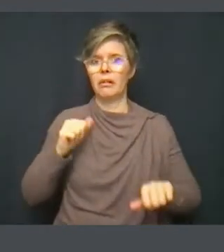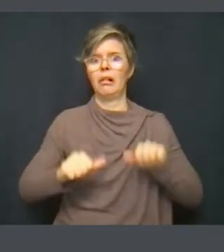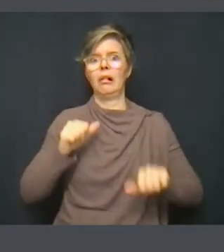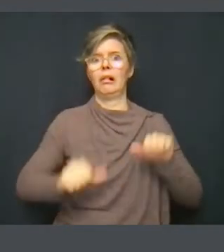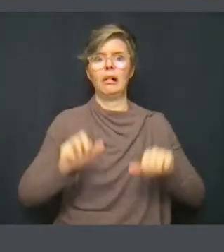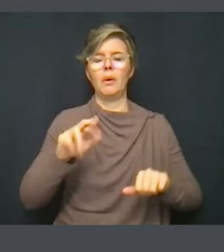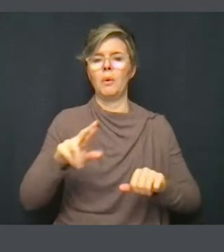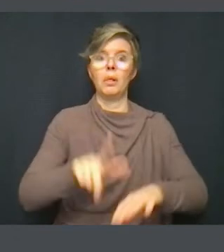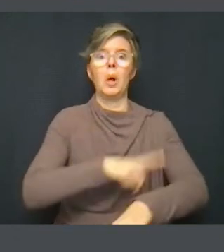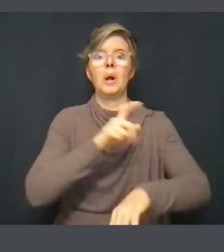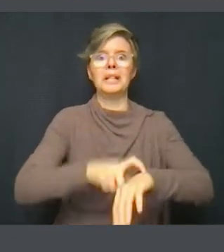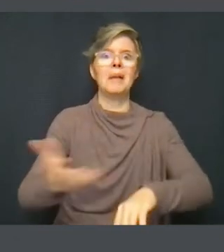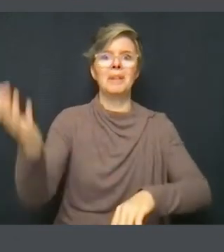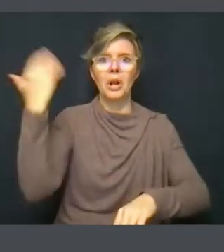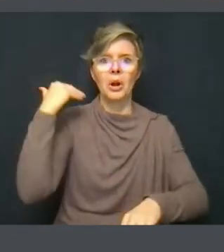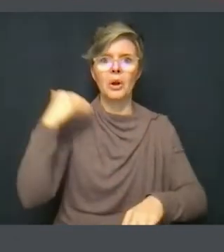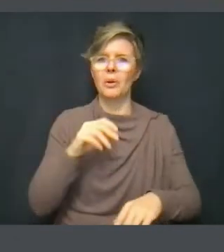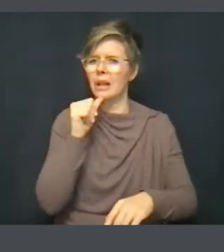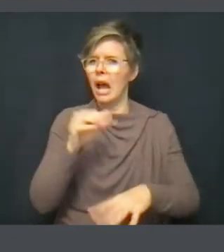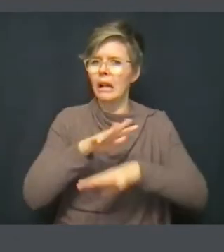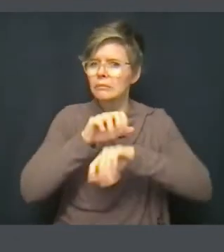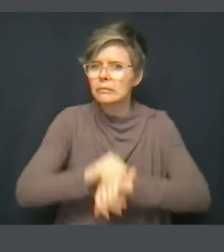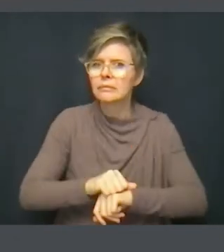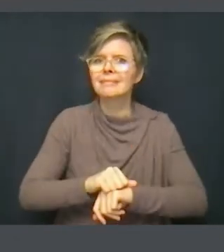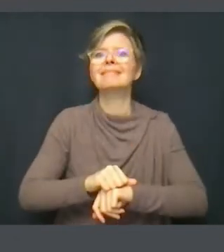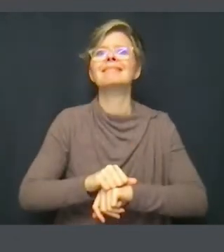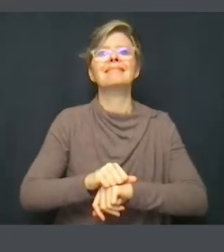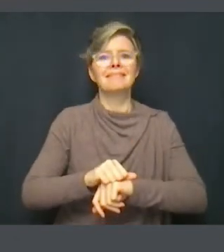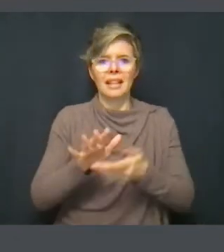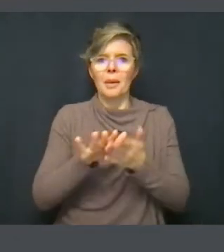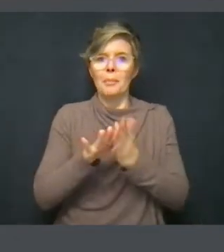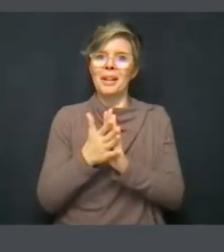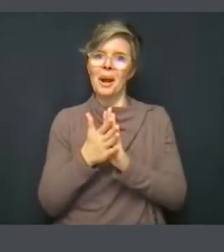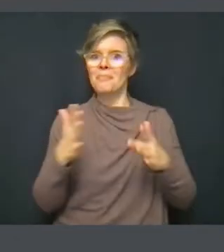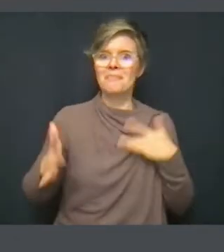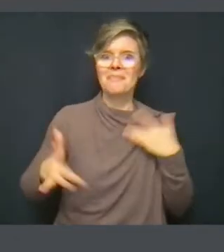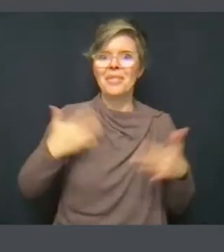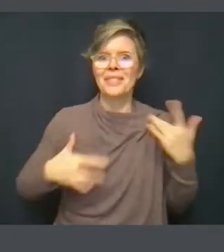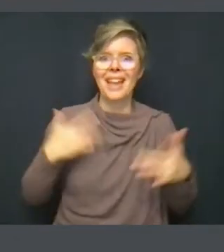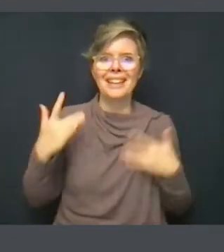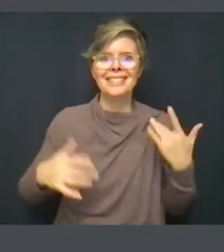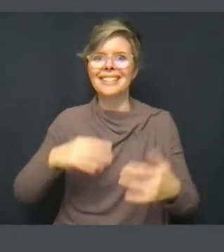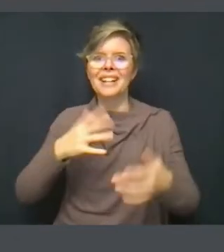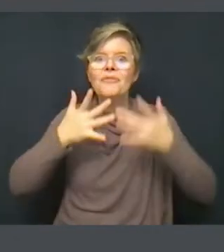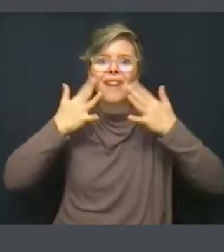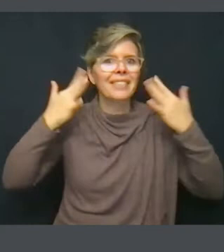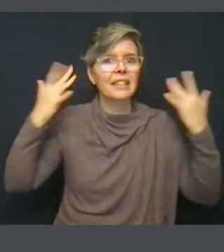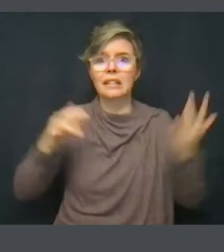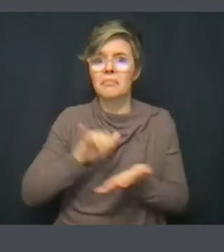time, just be enthusiastic and friendly. That's pretty basic, right? A